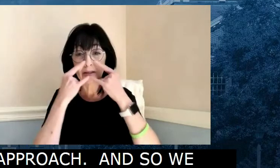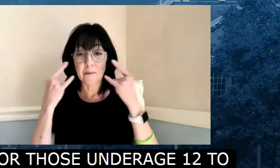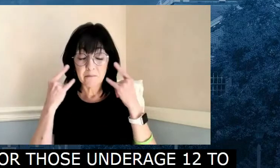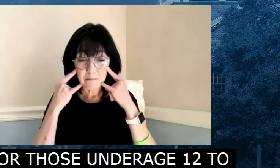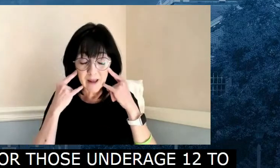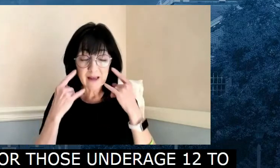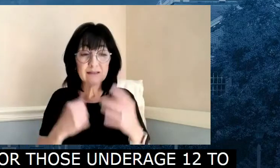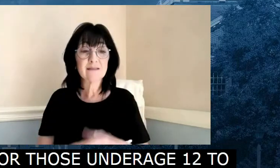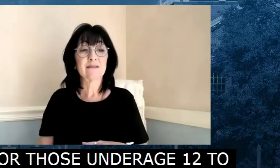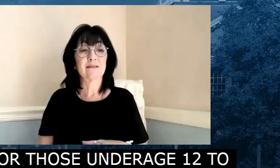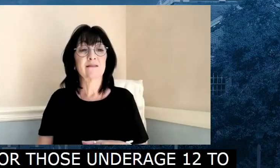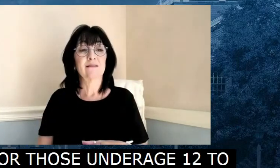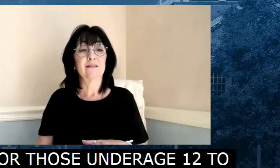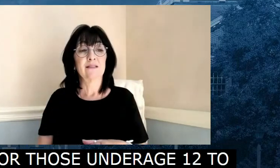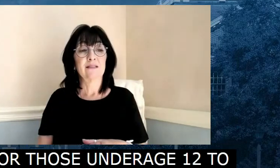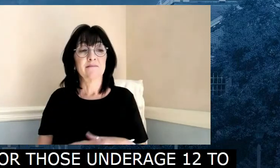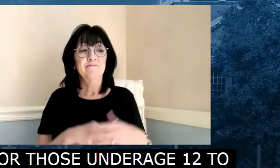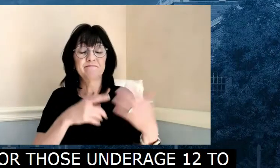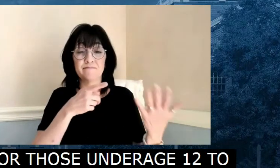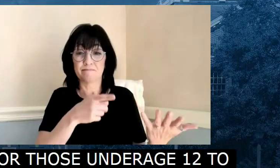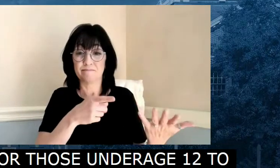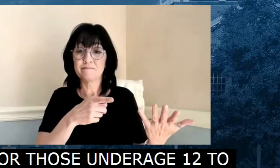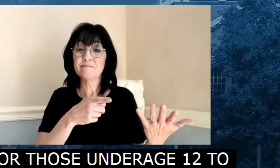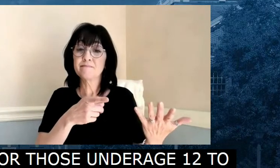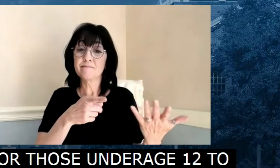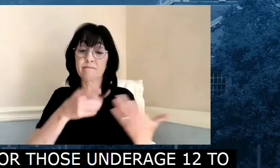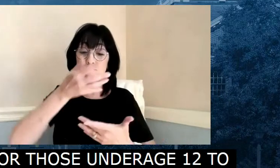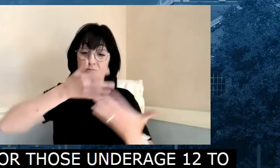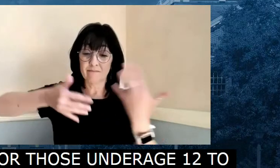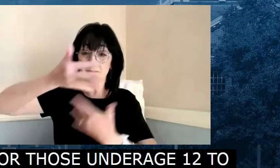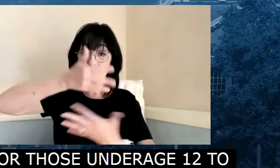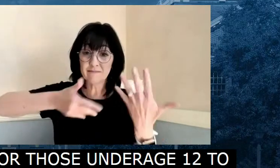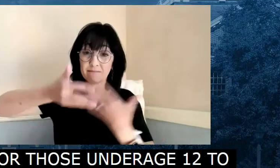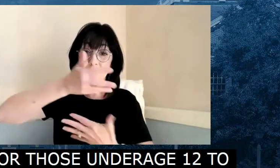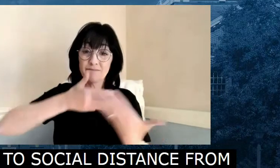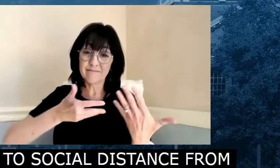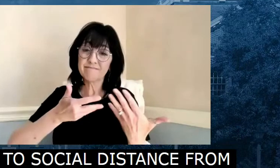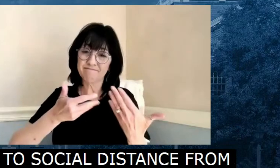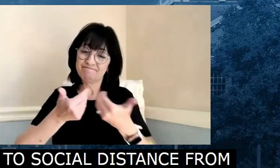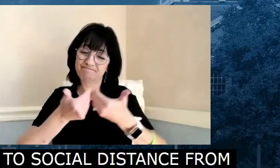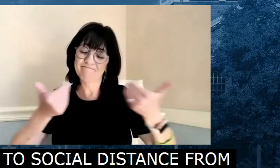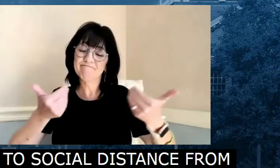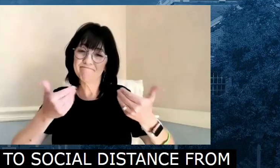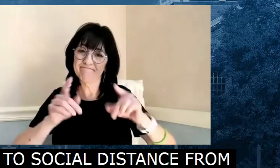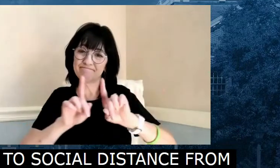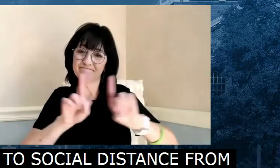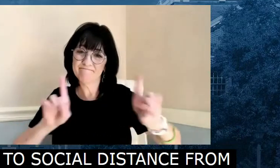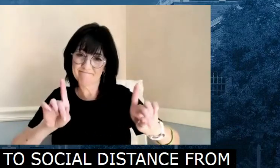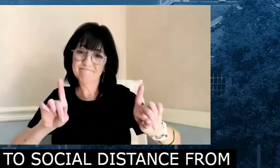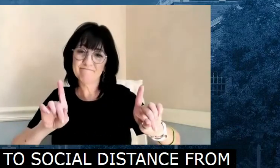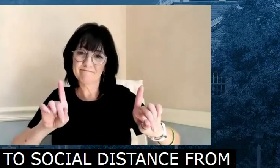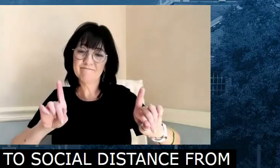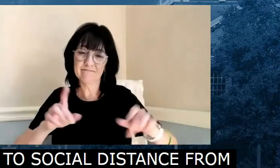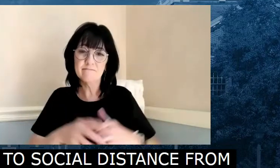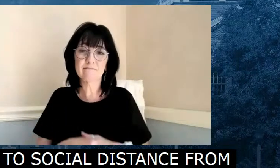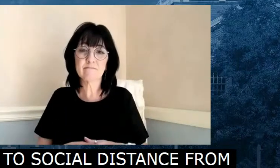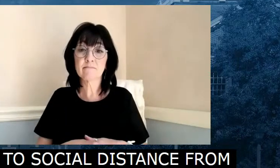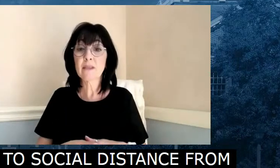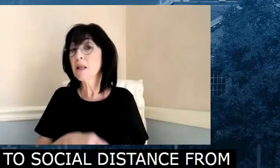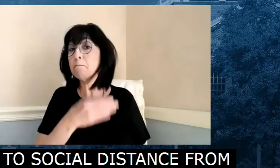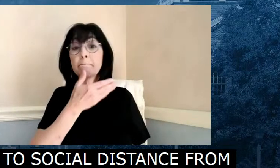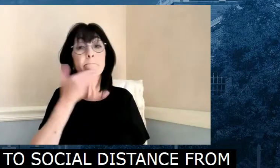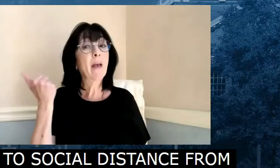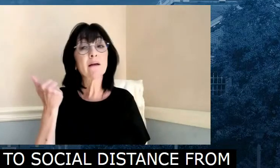social distance from other individuals. And, like we've been talking about all along, outdoors is safer